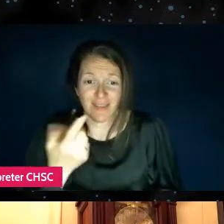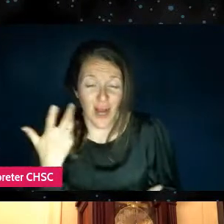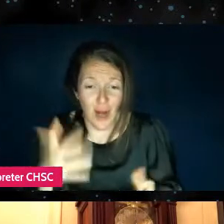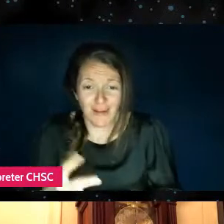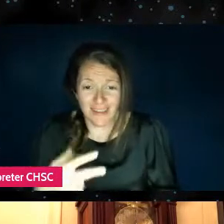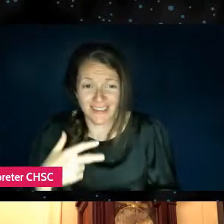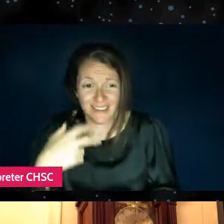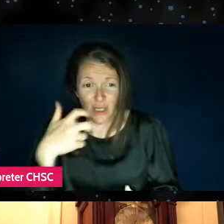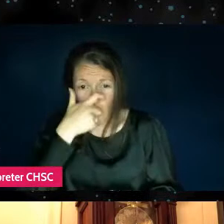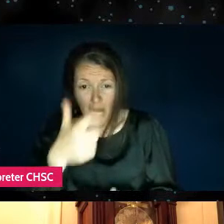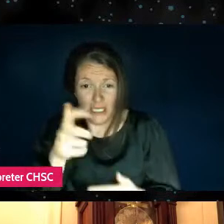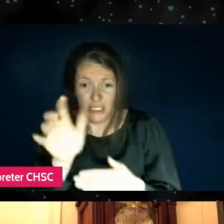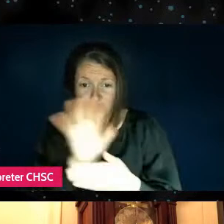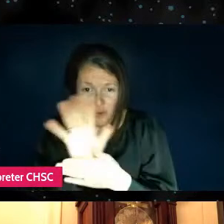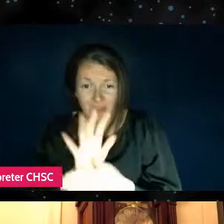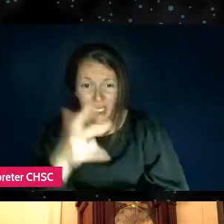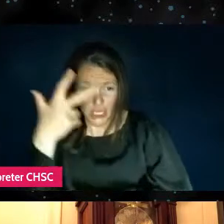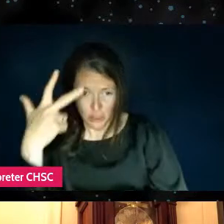3 times.